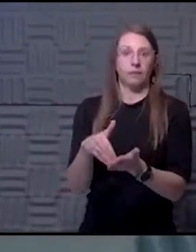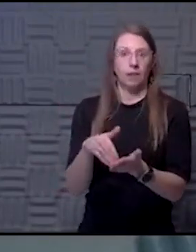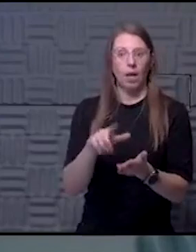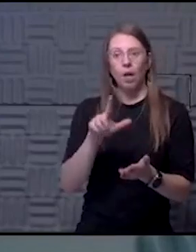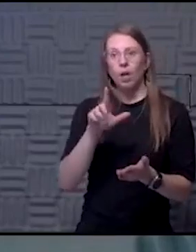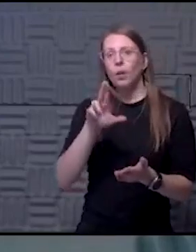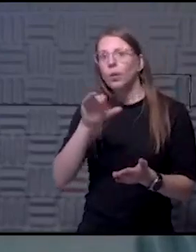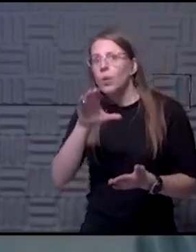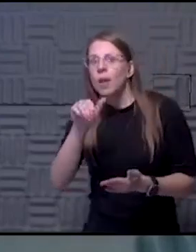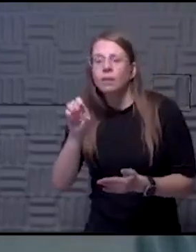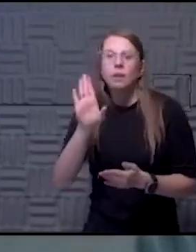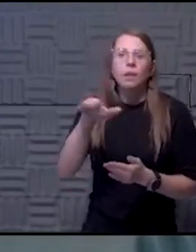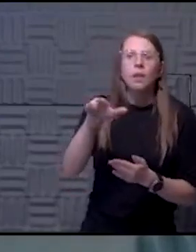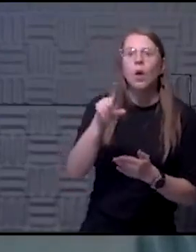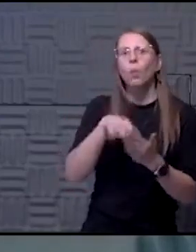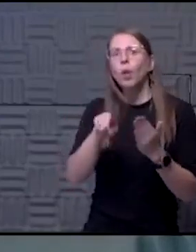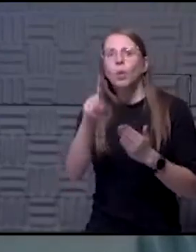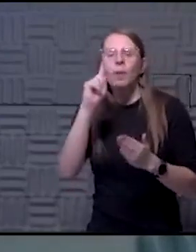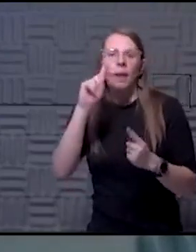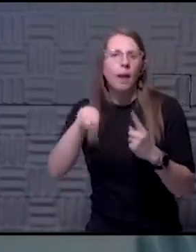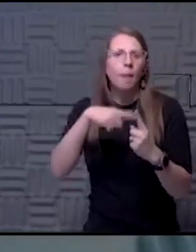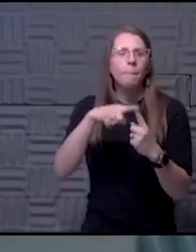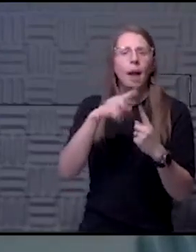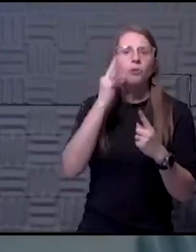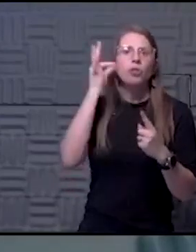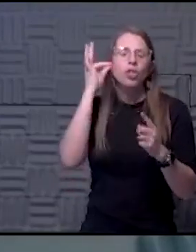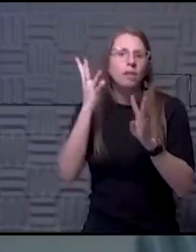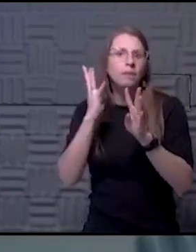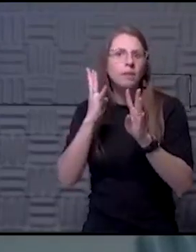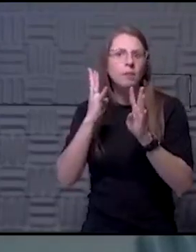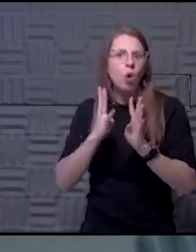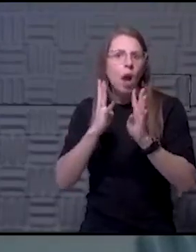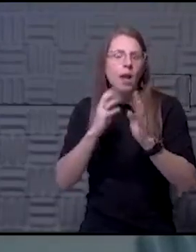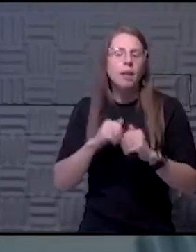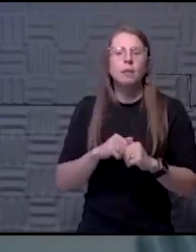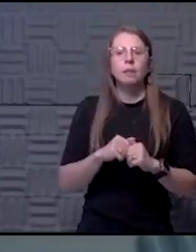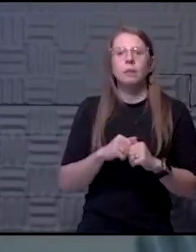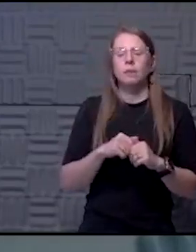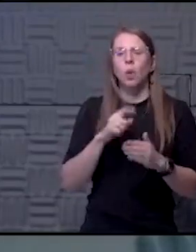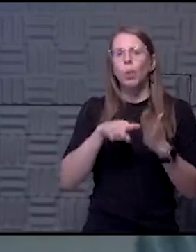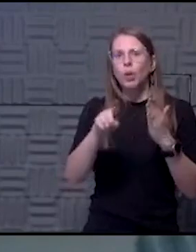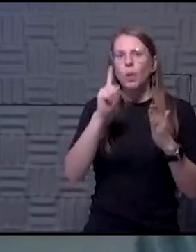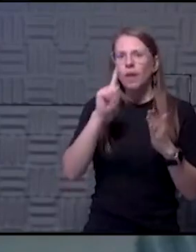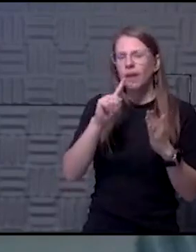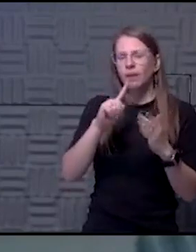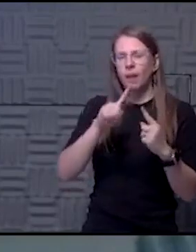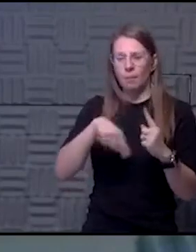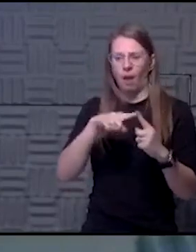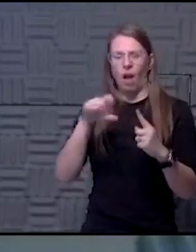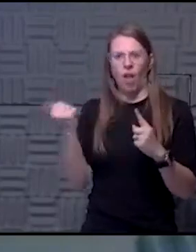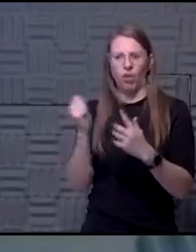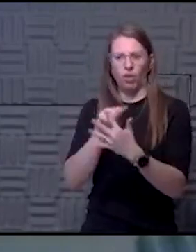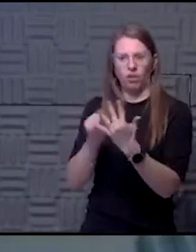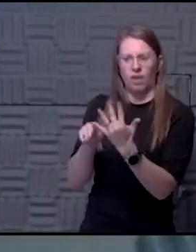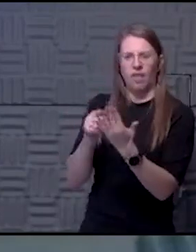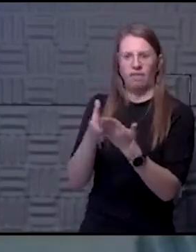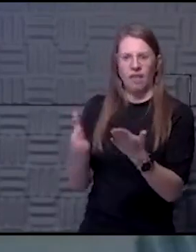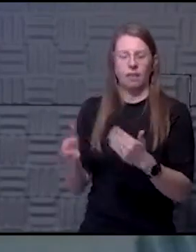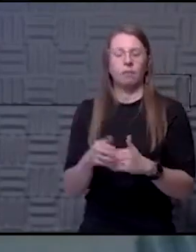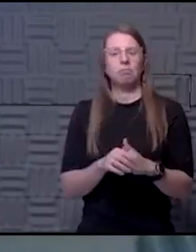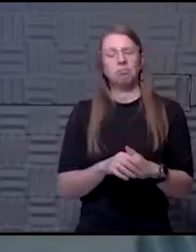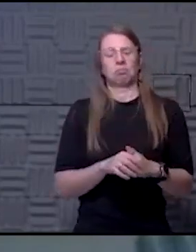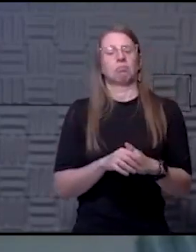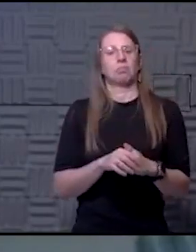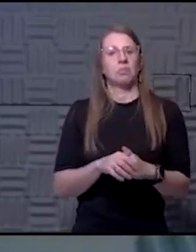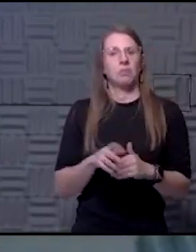Lucas, what do you think about a Chiefs parade? What do you think about any of these other things? And it has actually been helpful for me to say, I'm